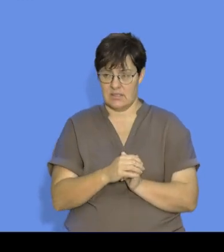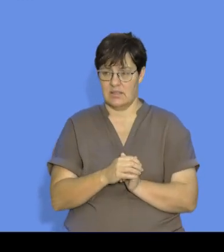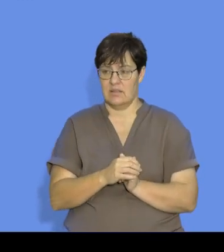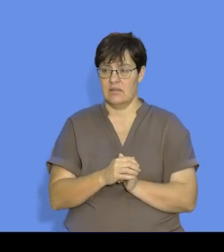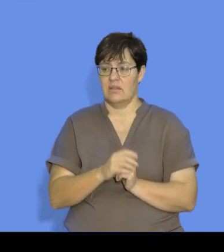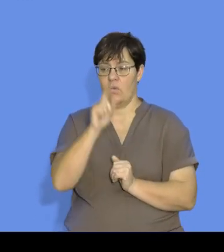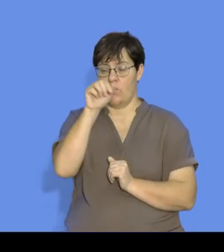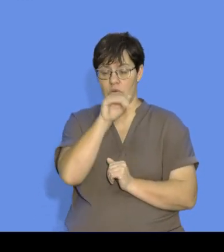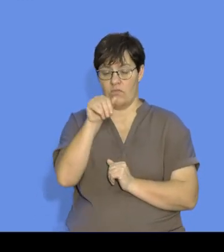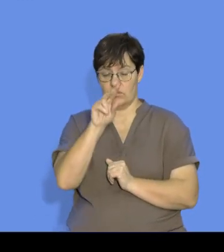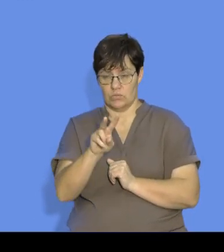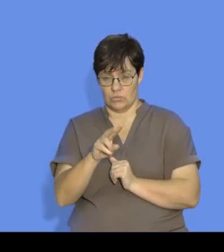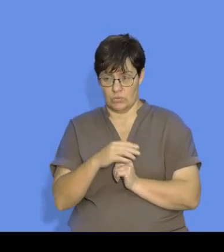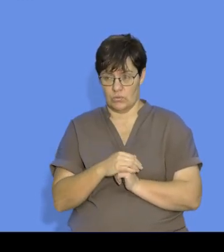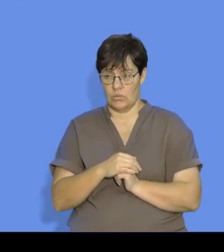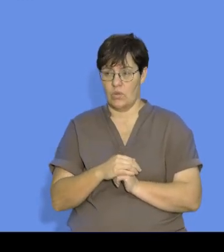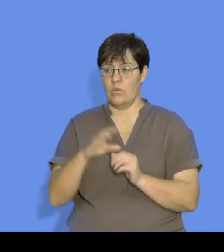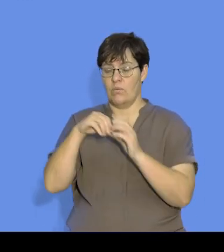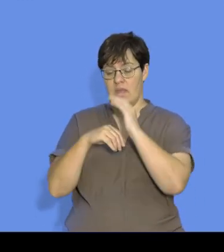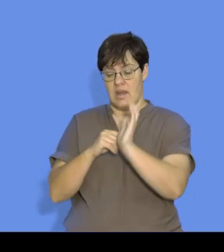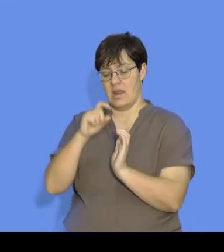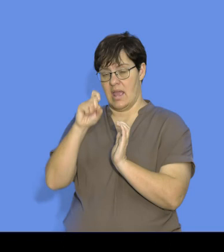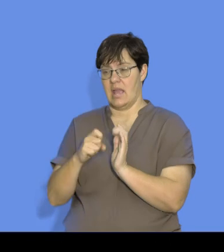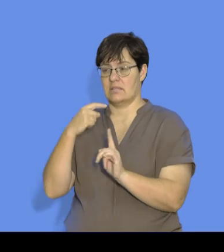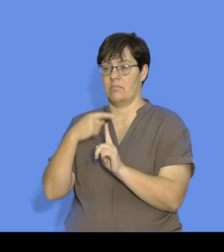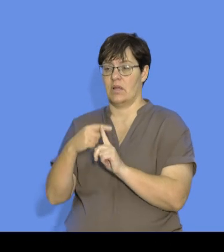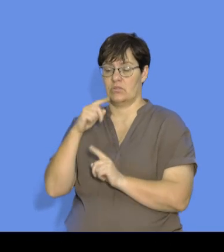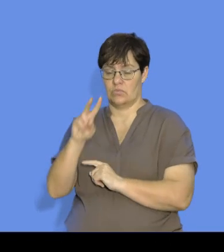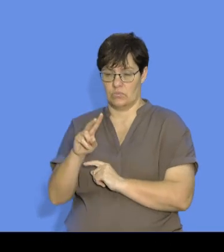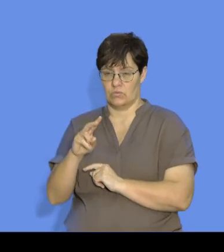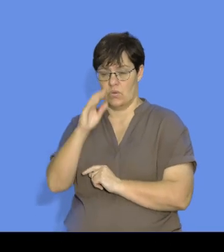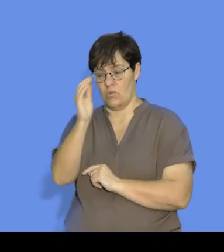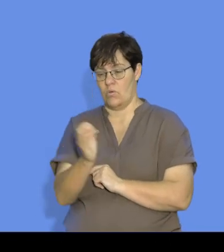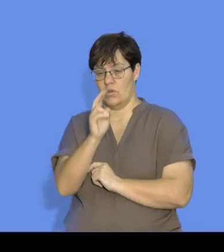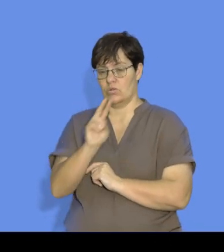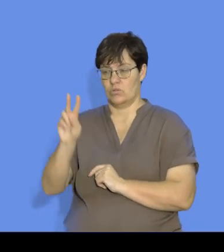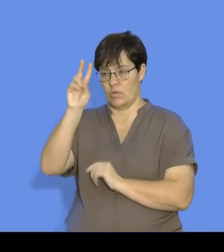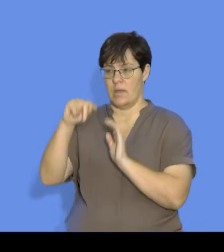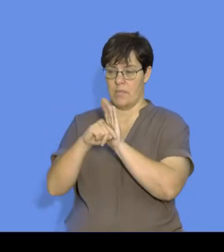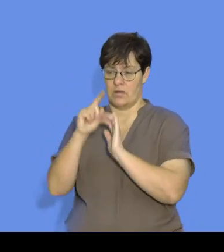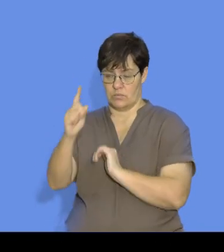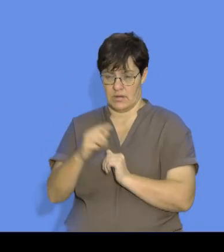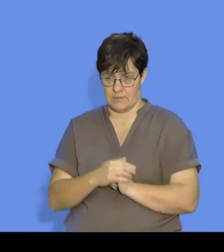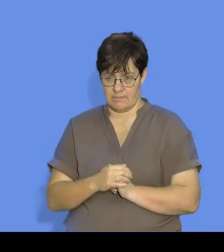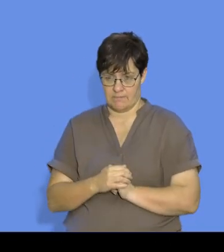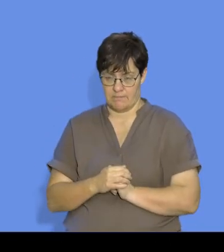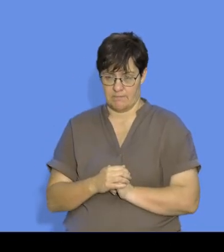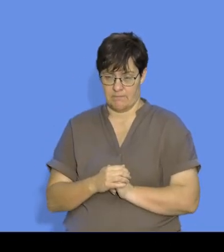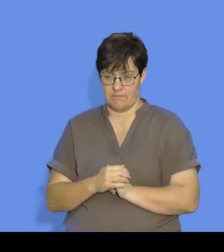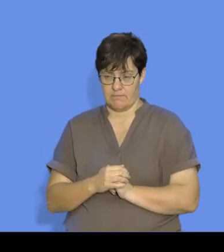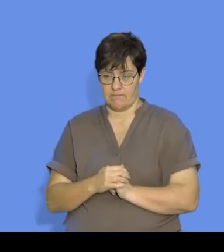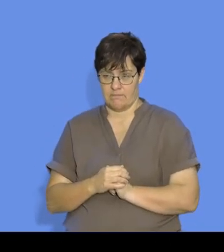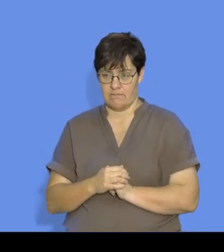x rather, 1 over 2 into x plus 2 all squared minus 1.